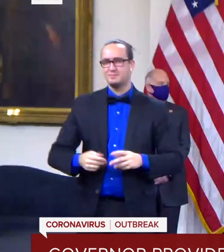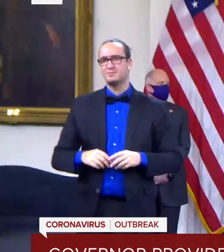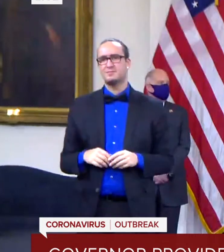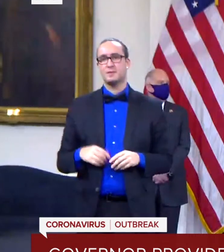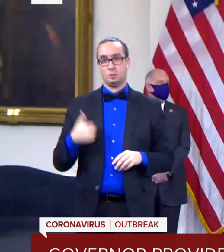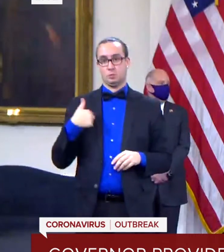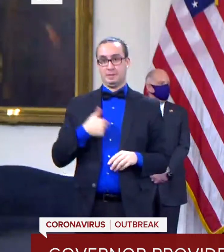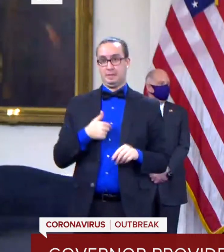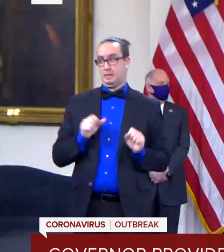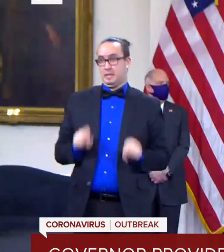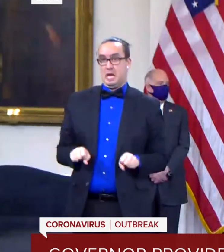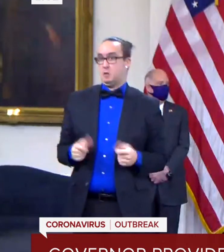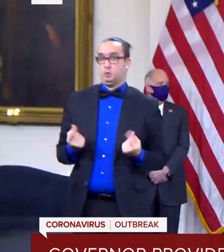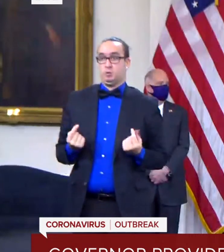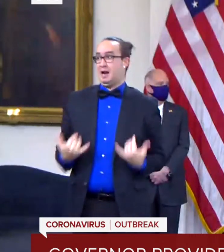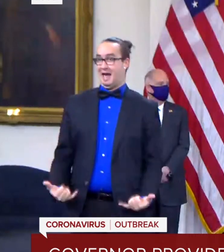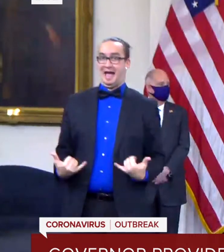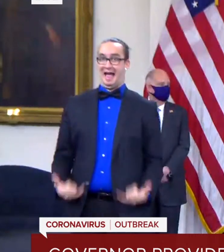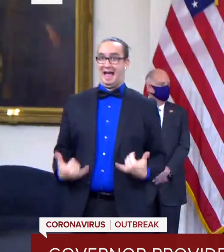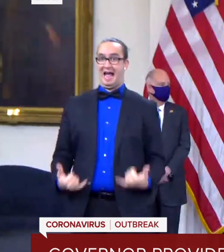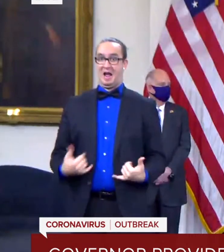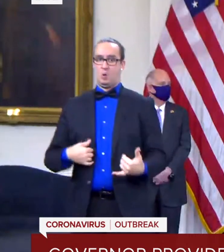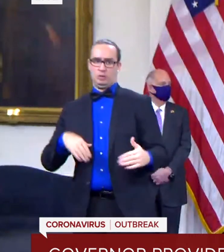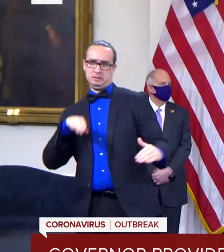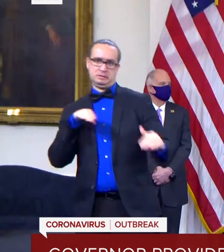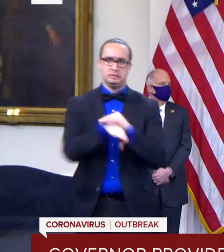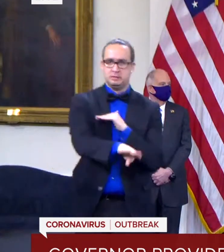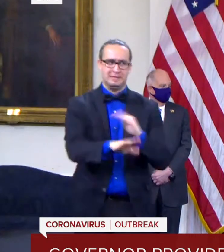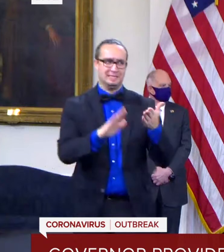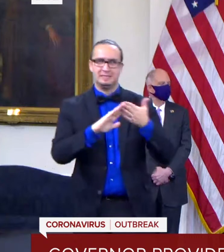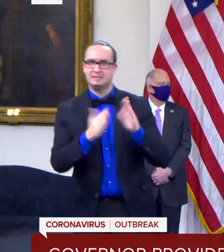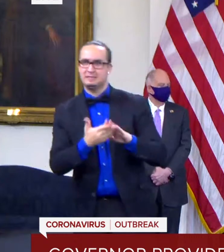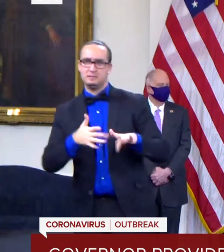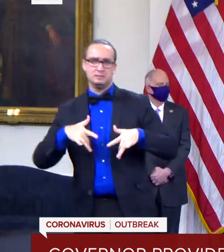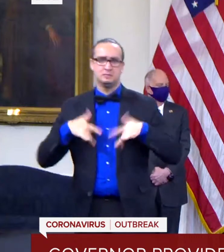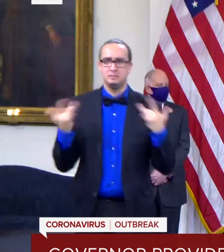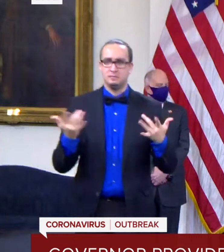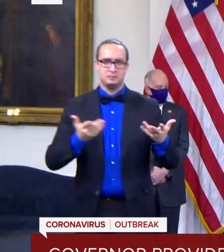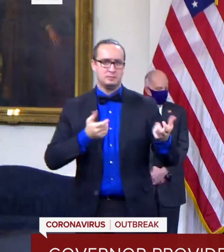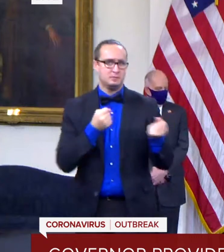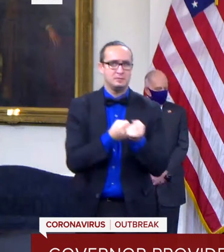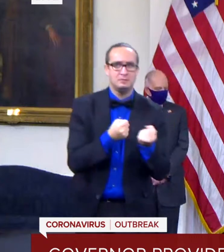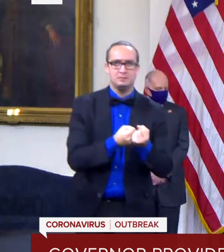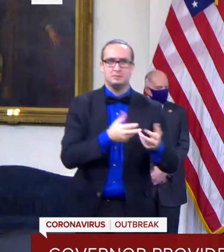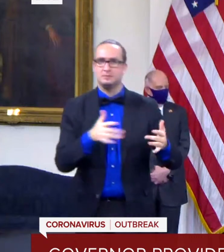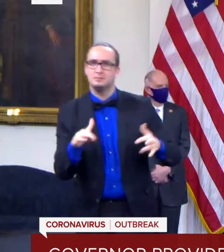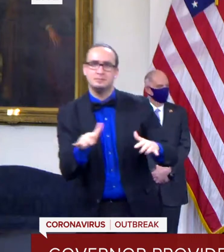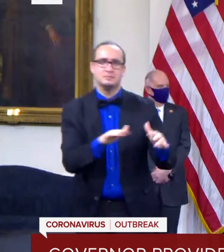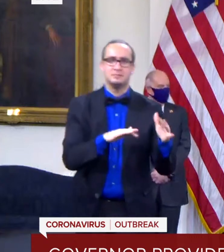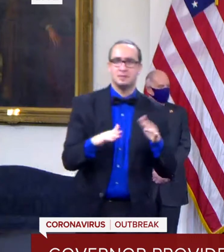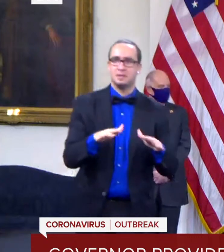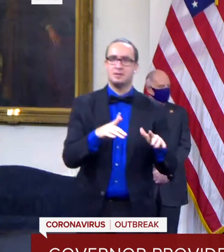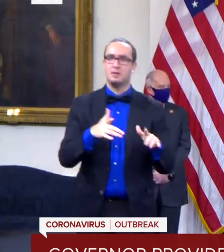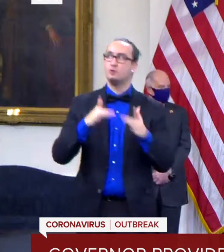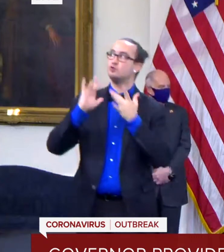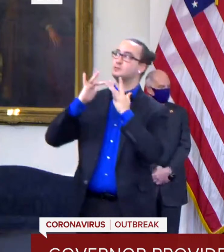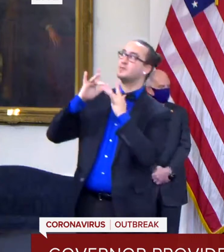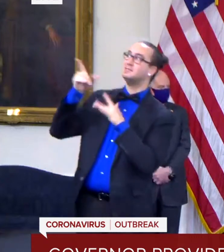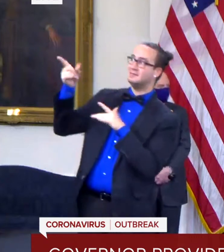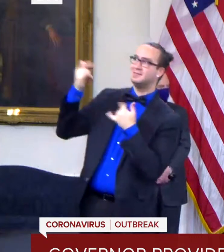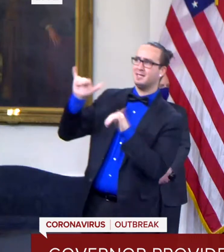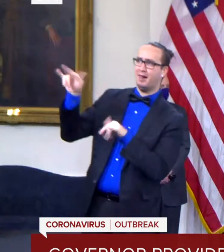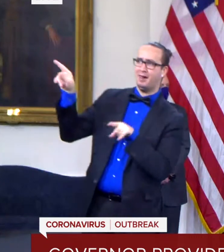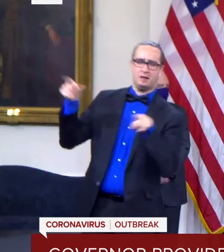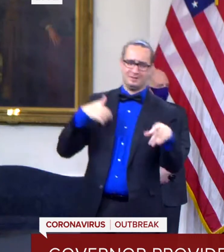immediately, a lot more quicker than any mass vac site takes to stand up, and that takes quite a while. So we can do this, and a mass vac